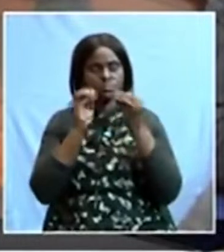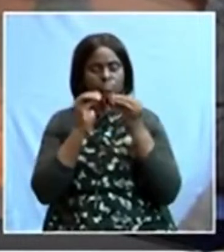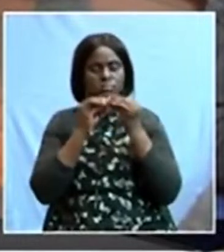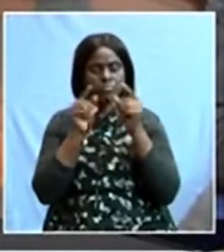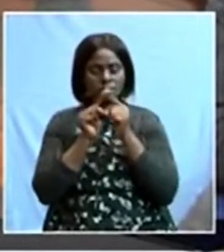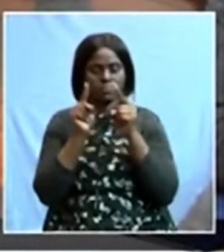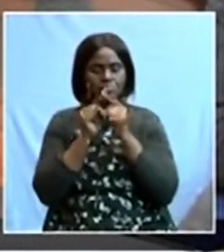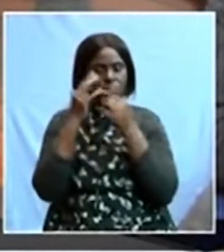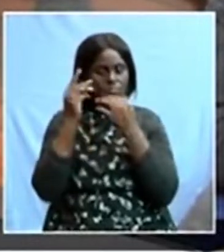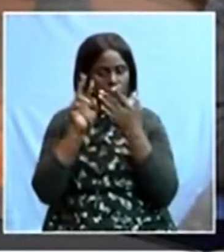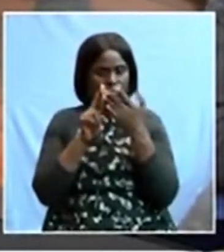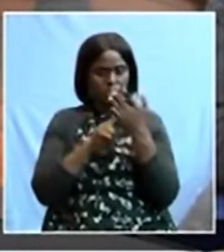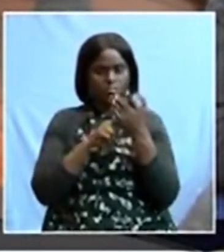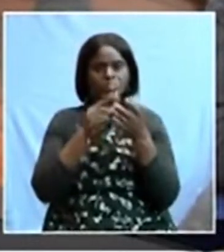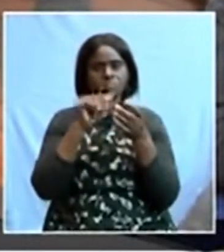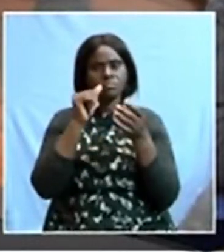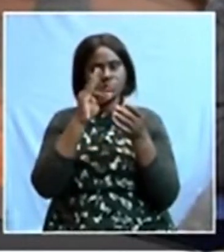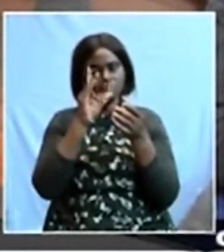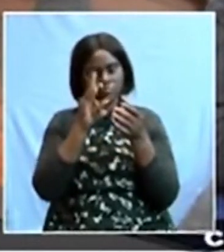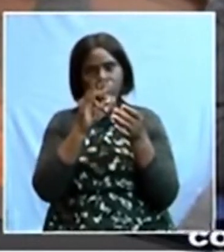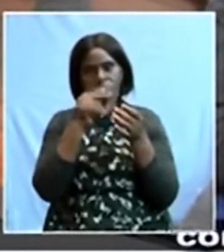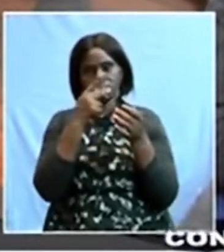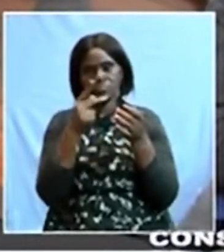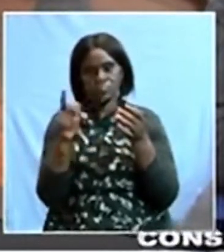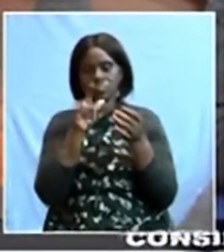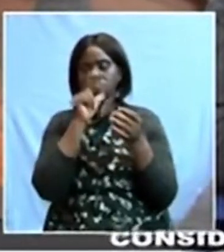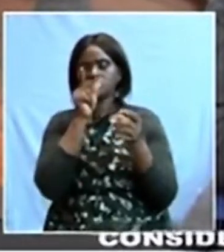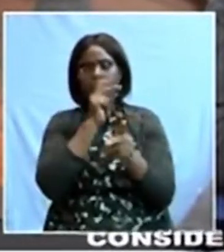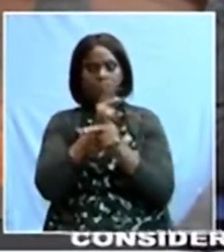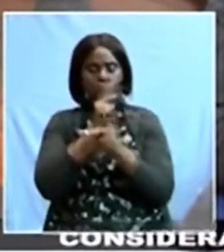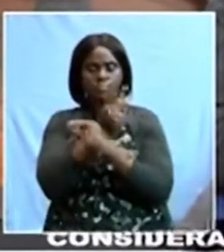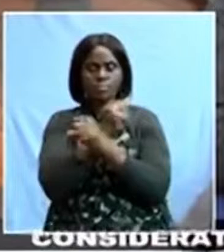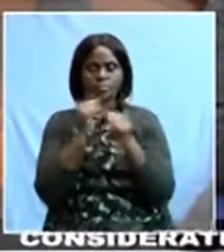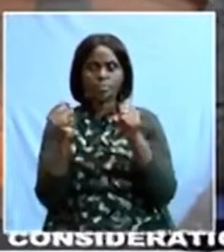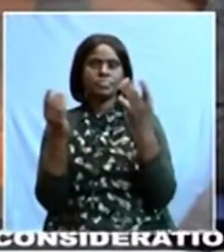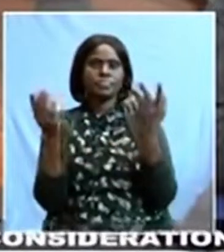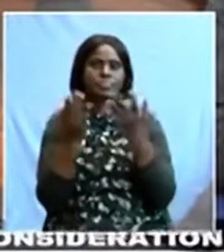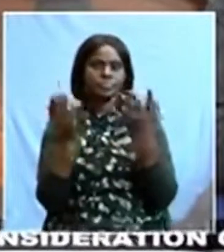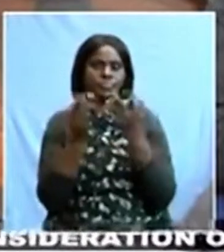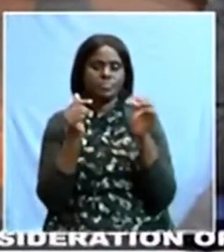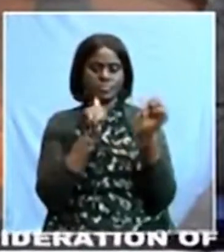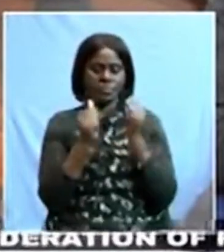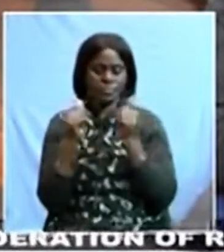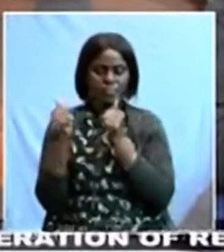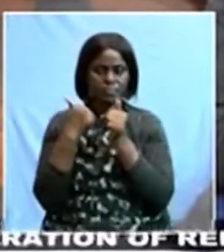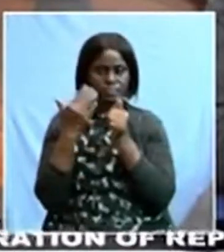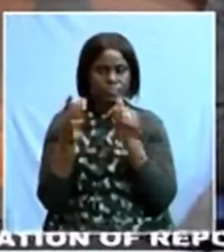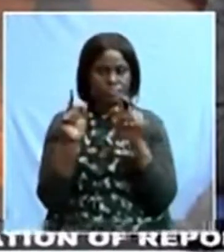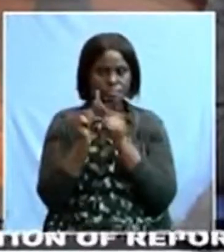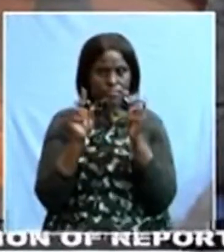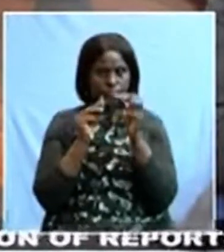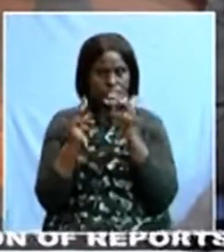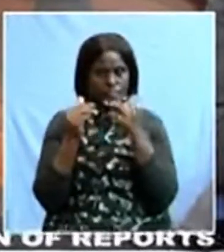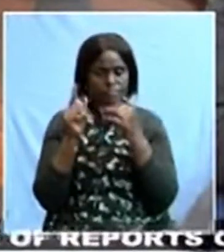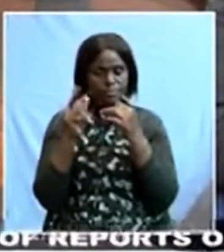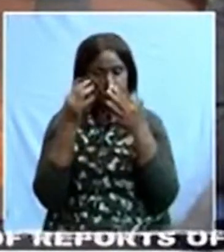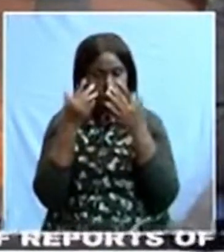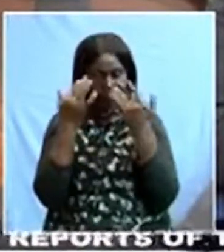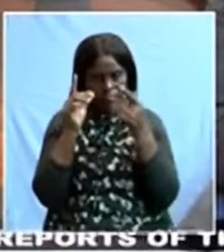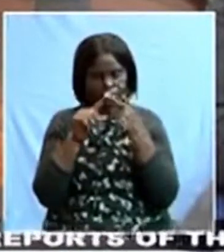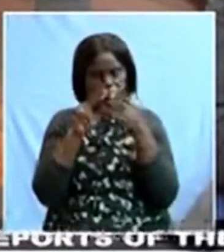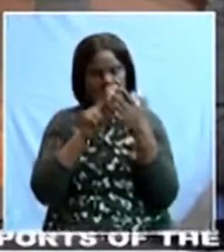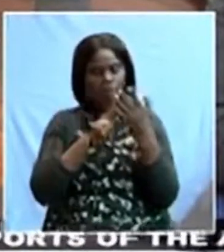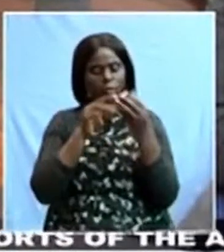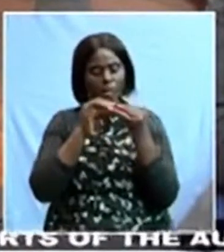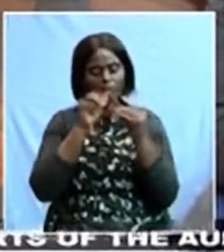that the 17 properties are not secured with title deeds. Action taken. Management wishes to report